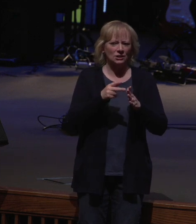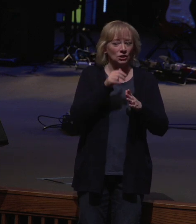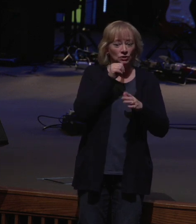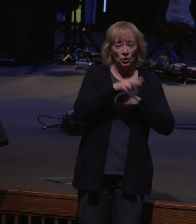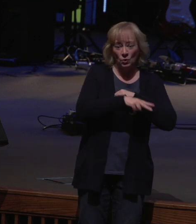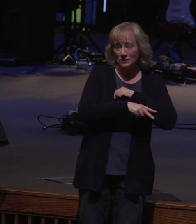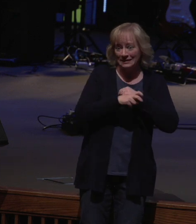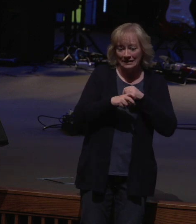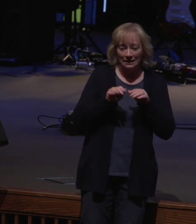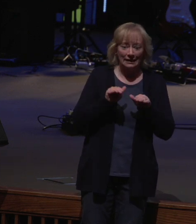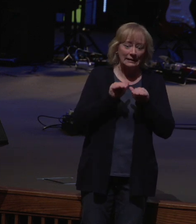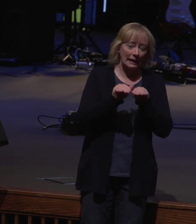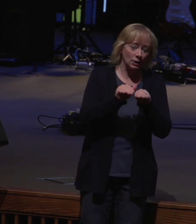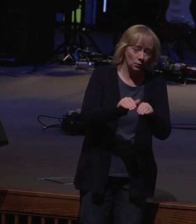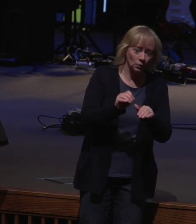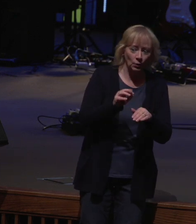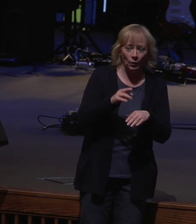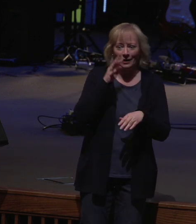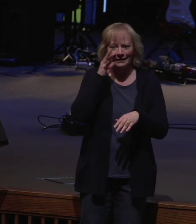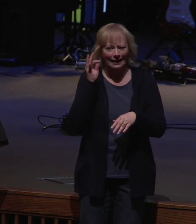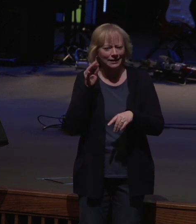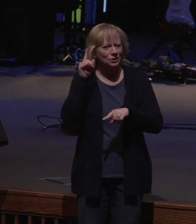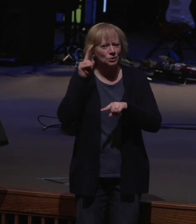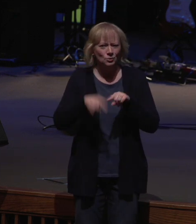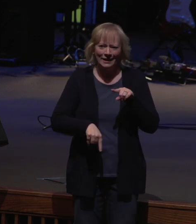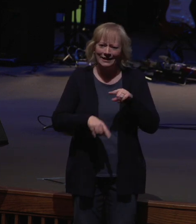to steal other people's stuff.